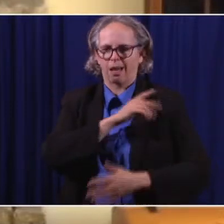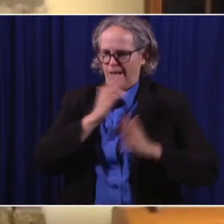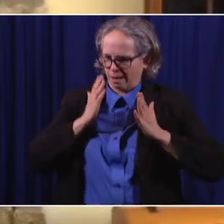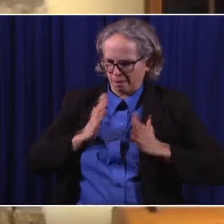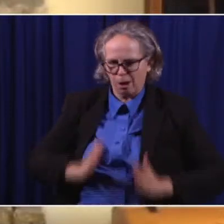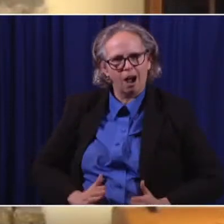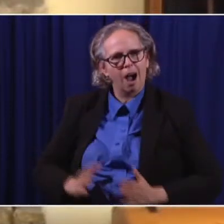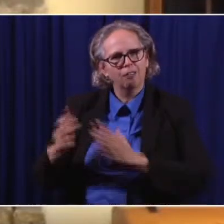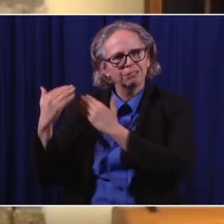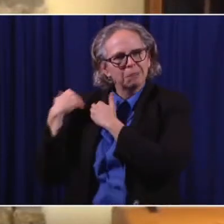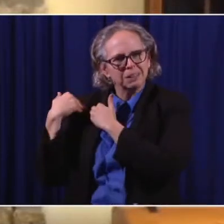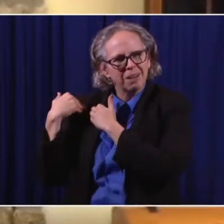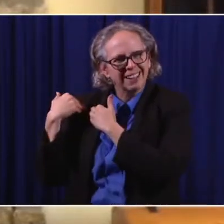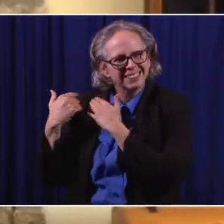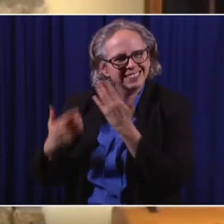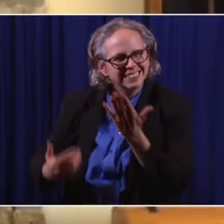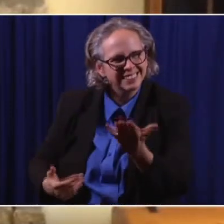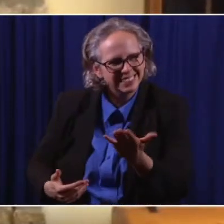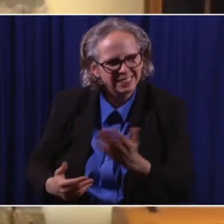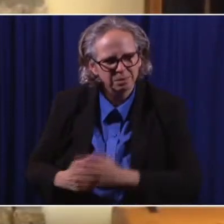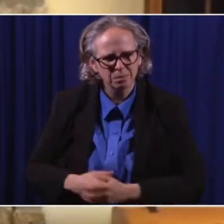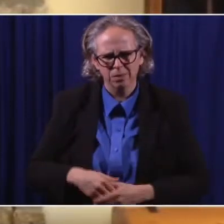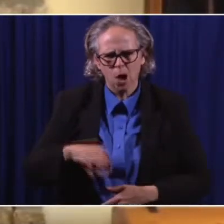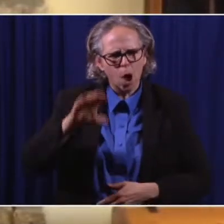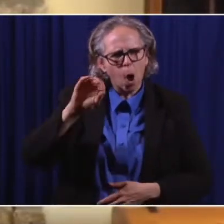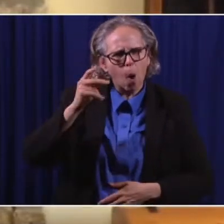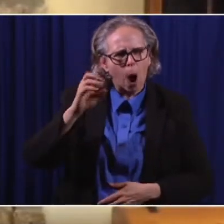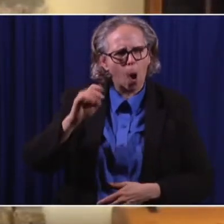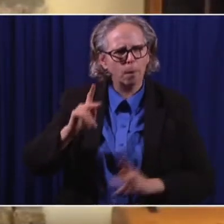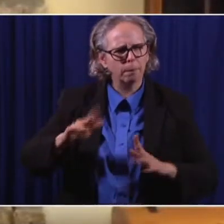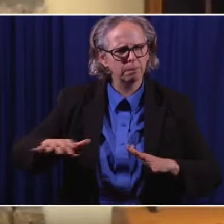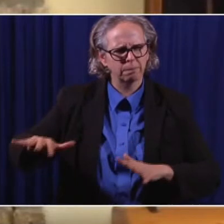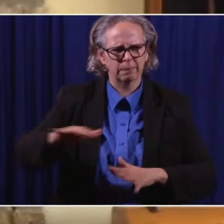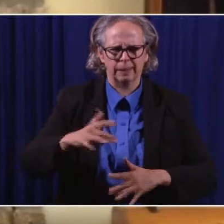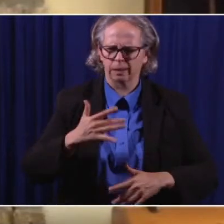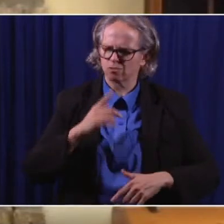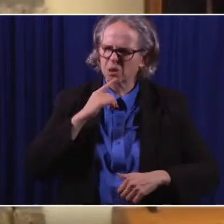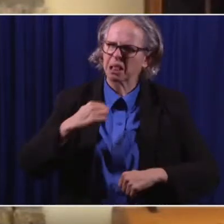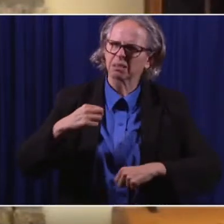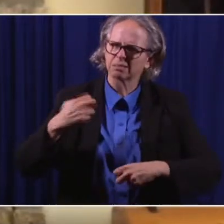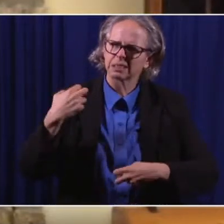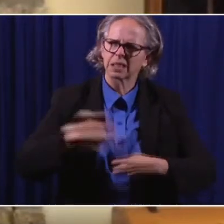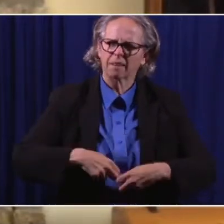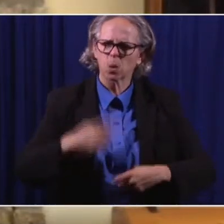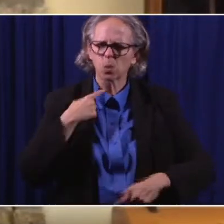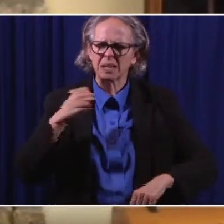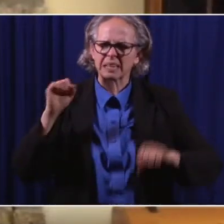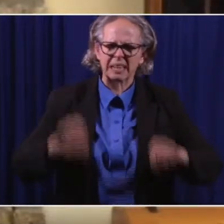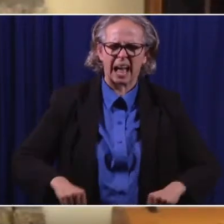we're strong, we're pragmatic. We get serious when it's time to get serious. It's time to get serious.